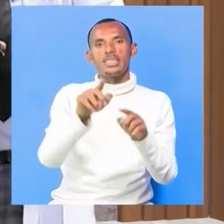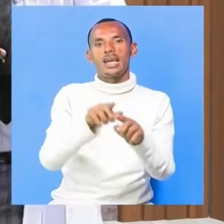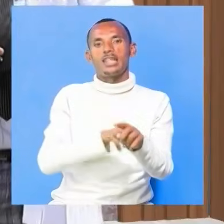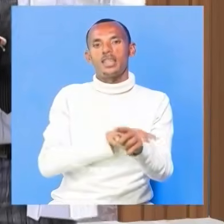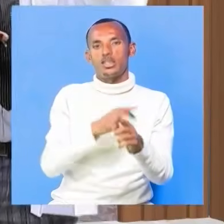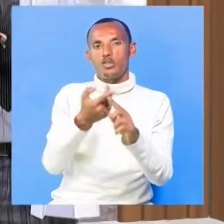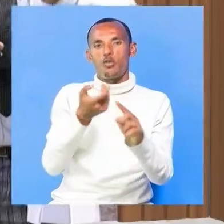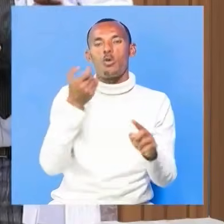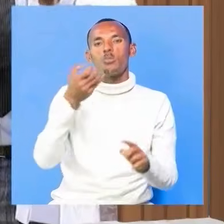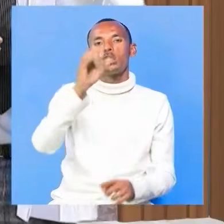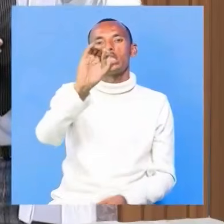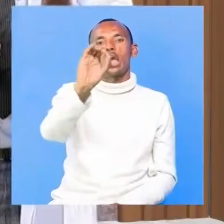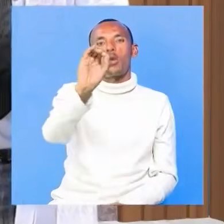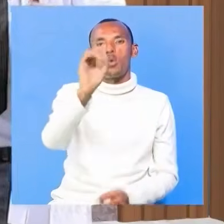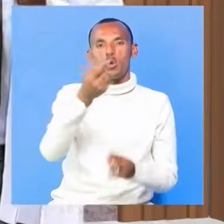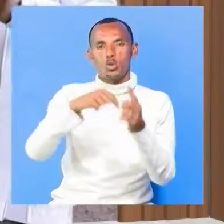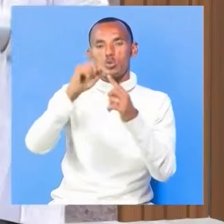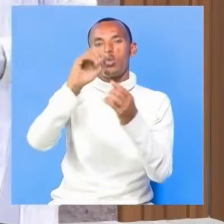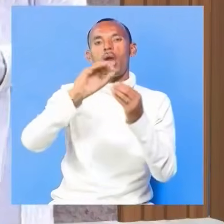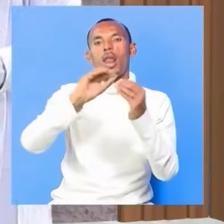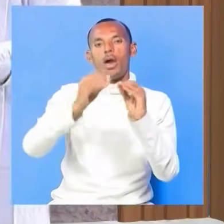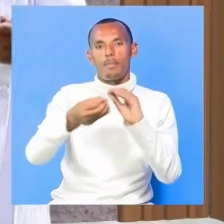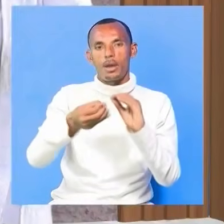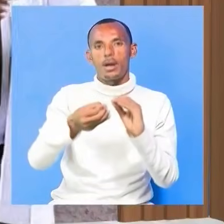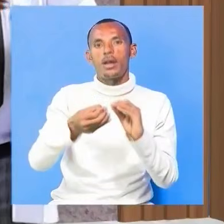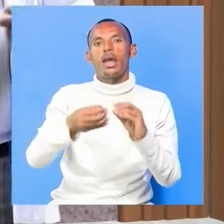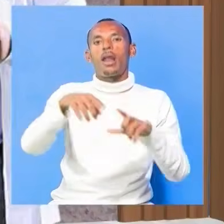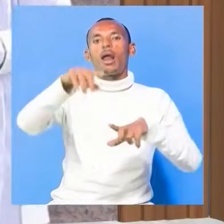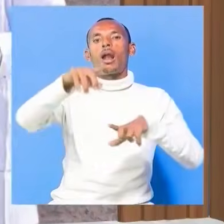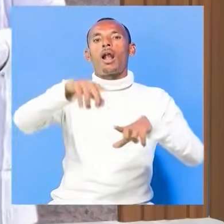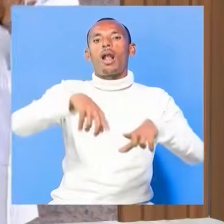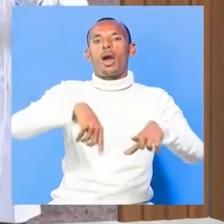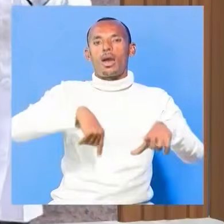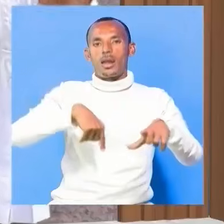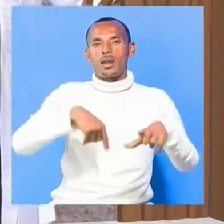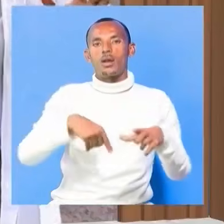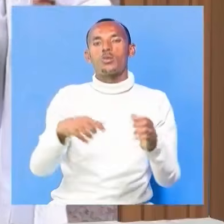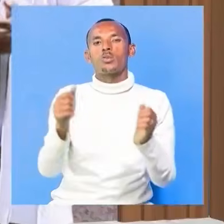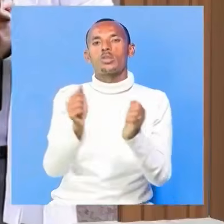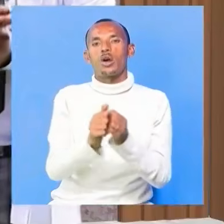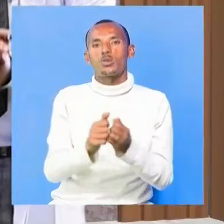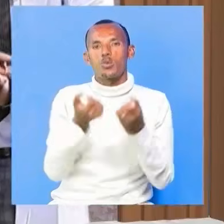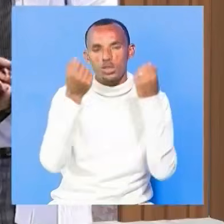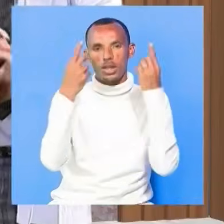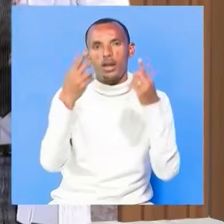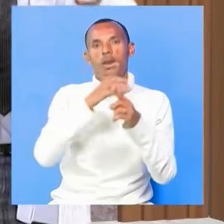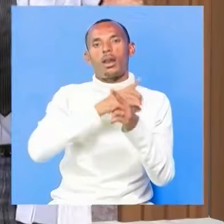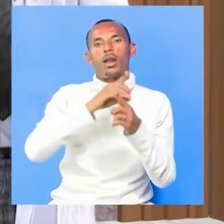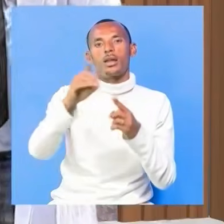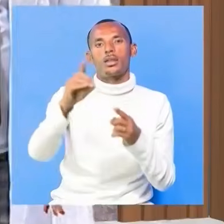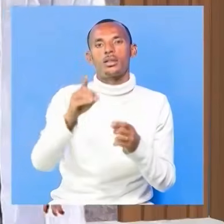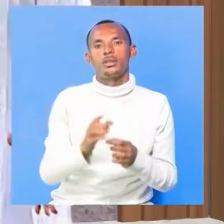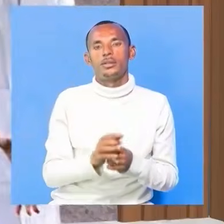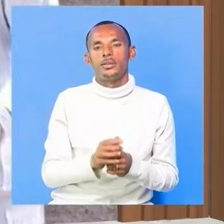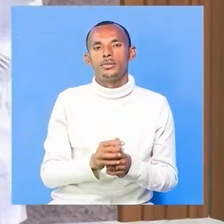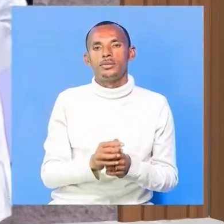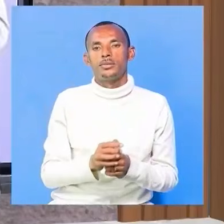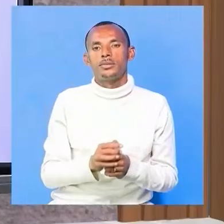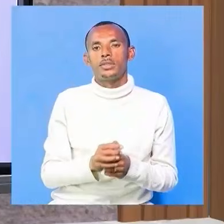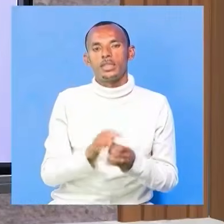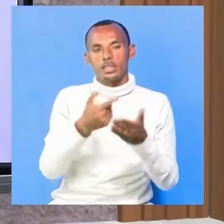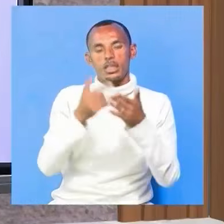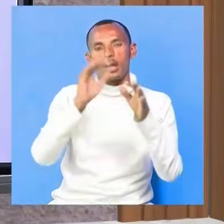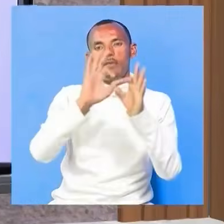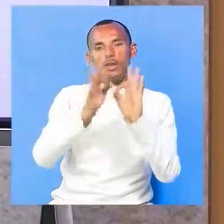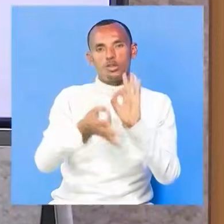the distance from 0 to a number on a real line without considering the direction, okay?